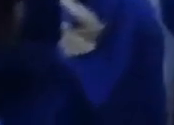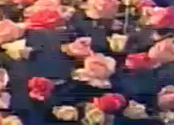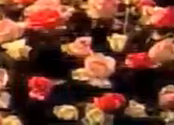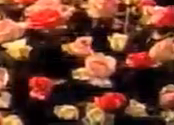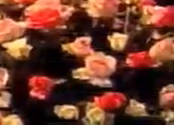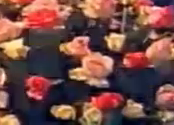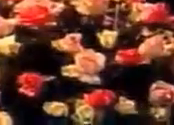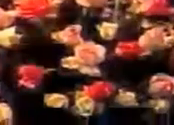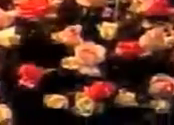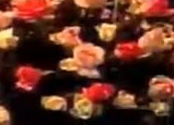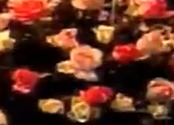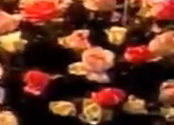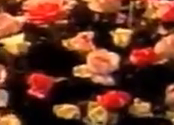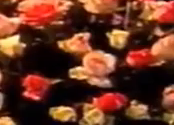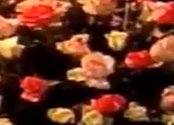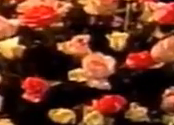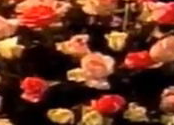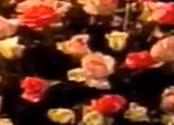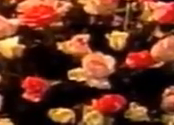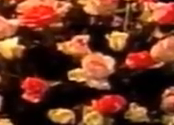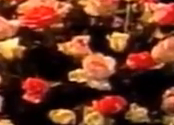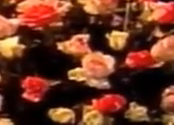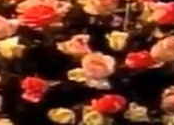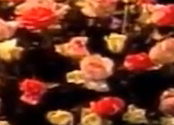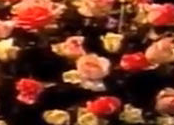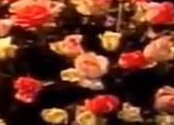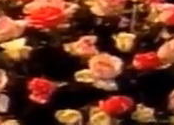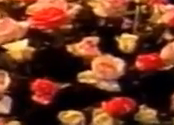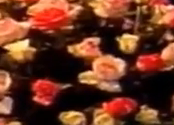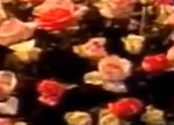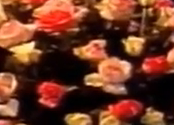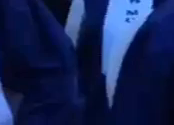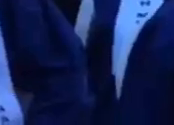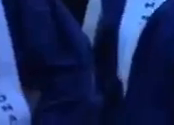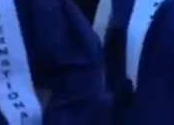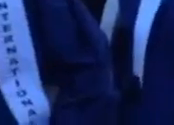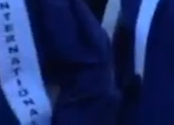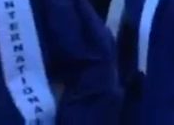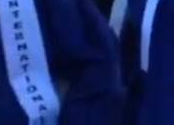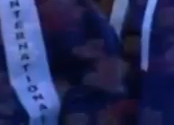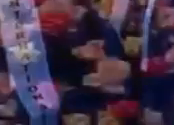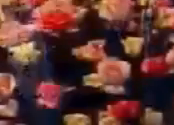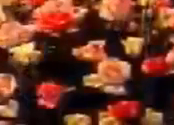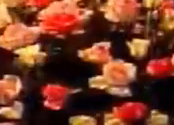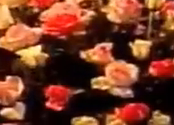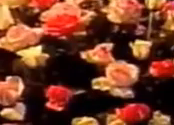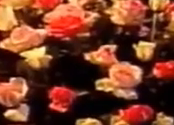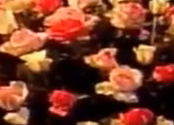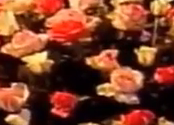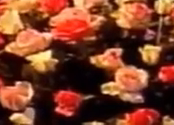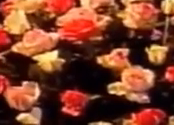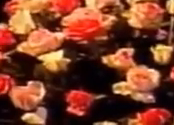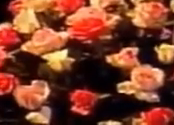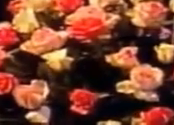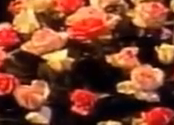Let the atmosphere know that Jesus is the Lord of heaven and earth. The heaven know that.